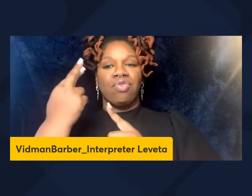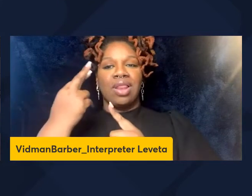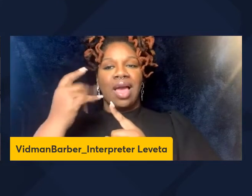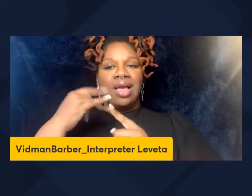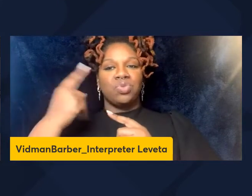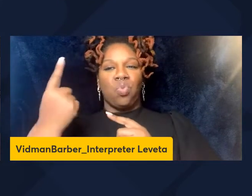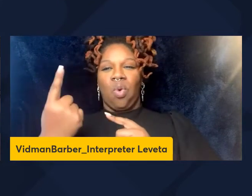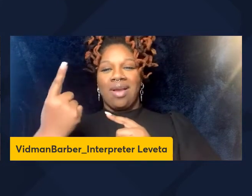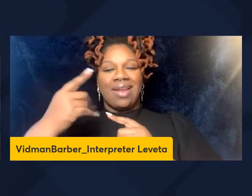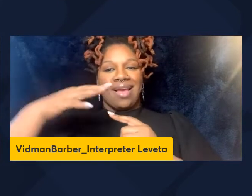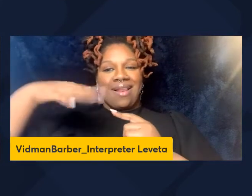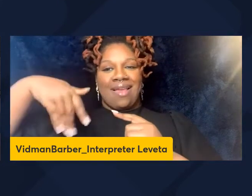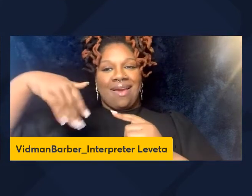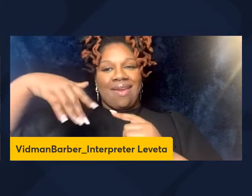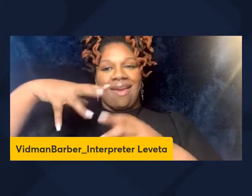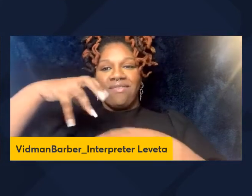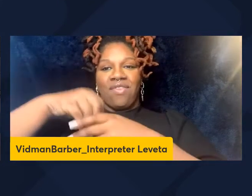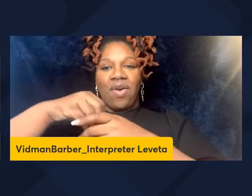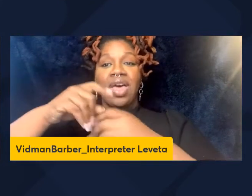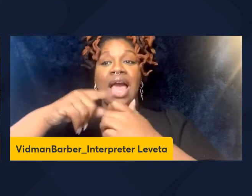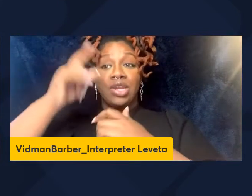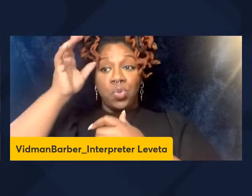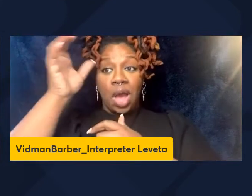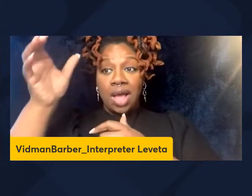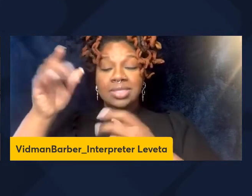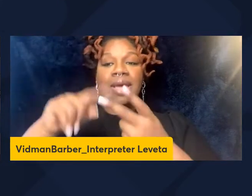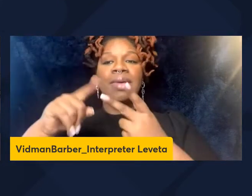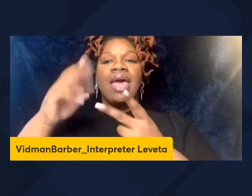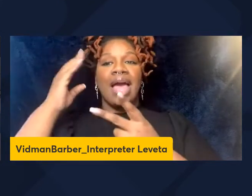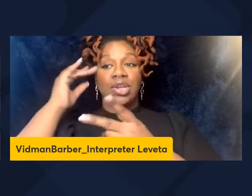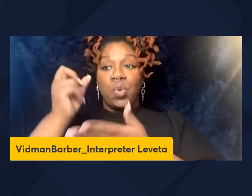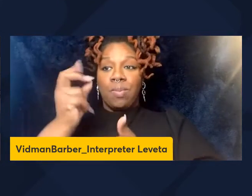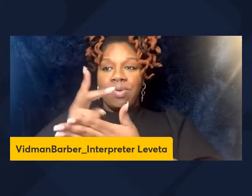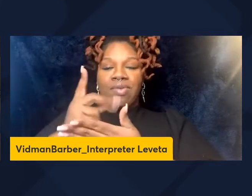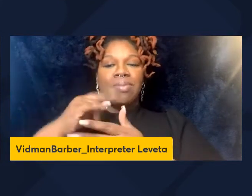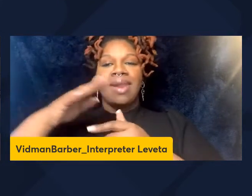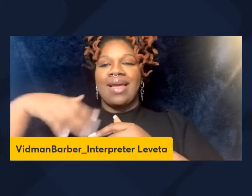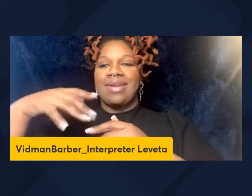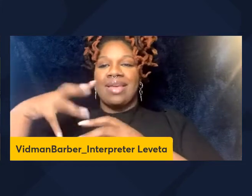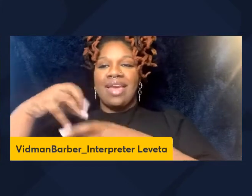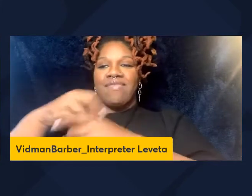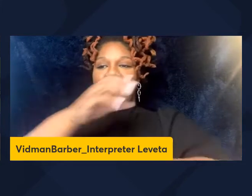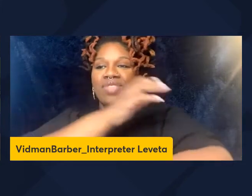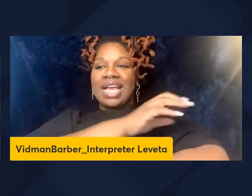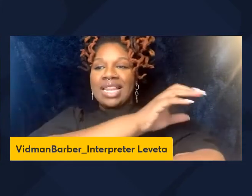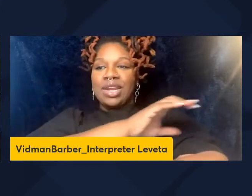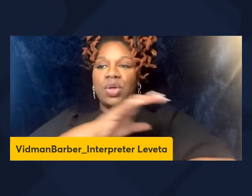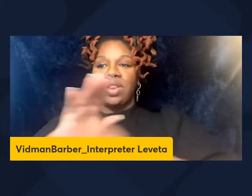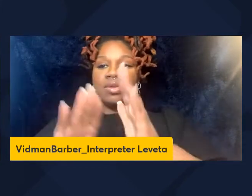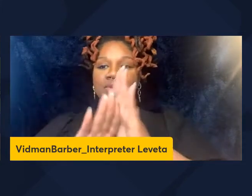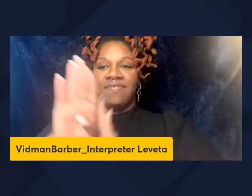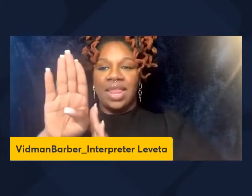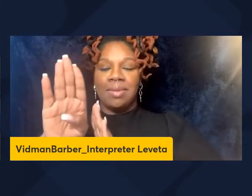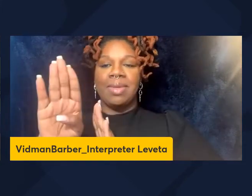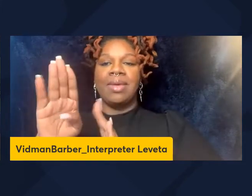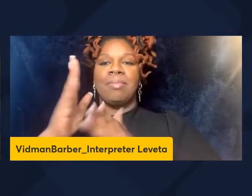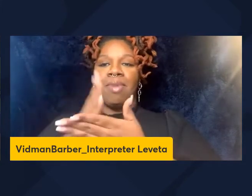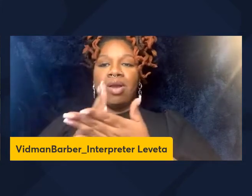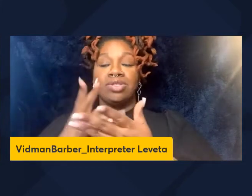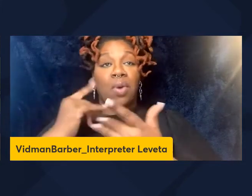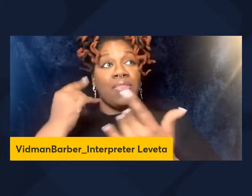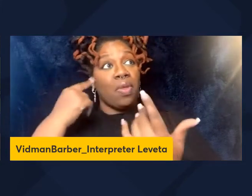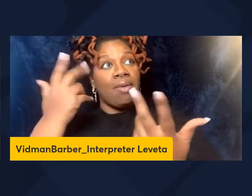done, I knew concept, I knew approval, but I hadn't done the clinical development part. So I said, you know what, let me try clinical trials and see what that looks